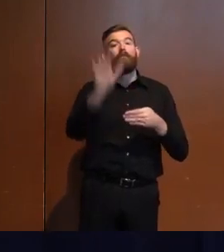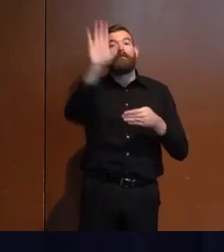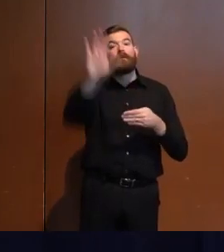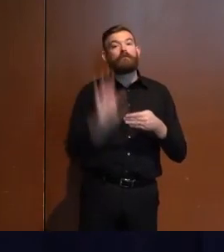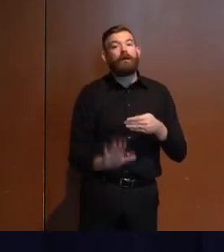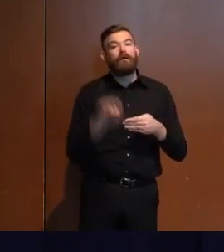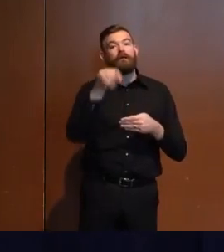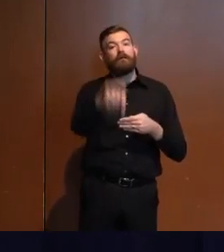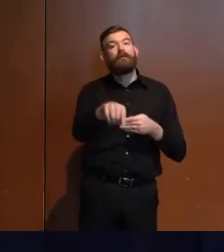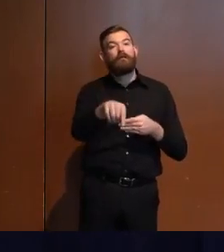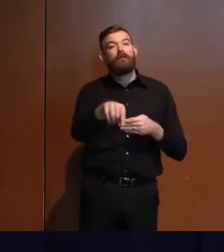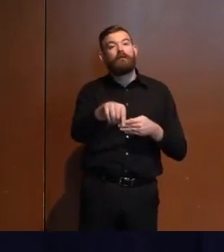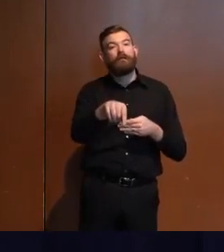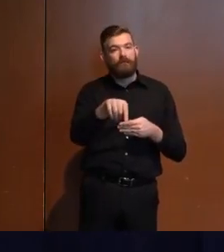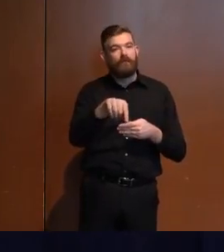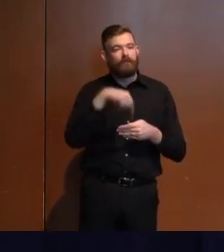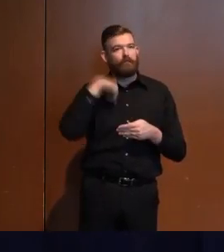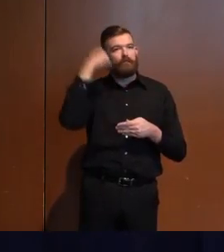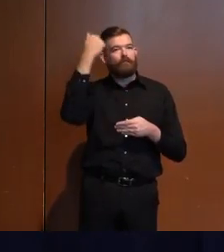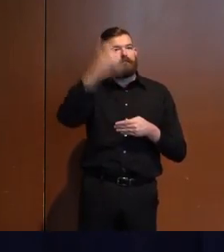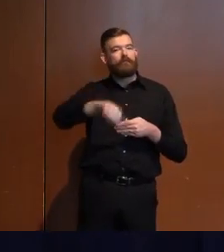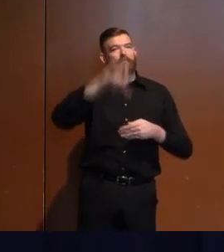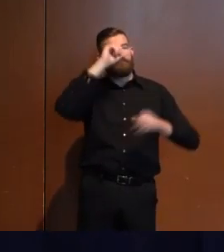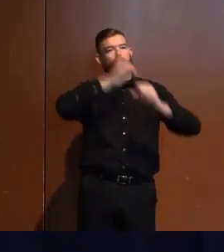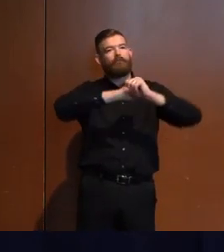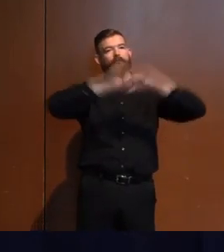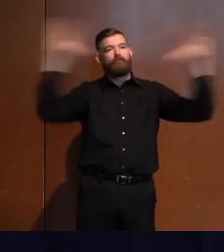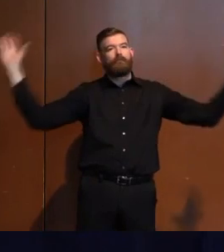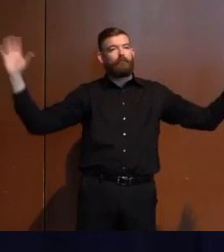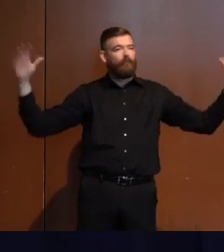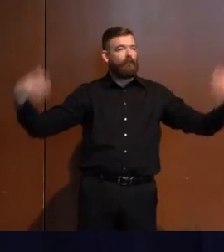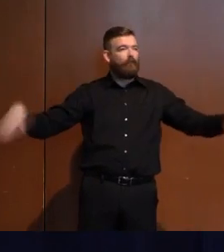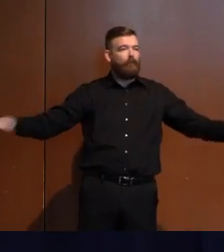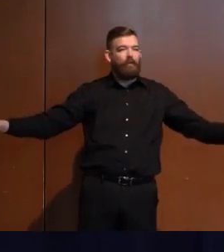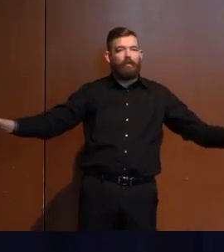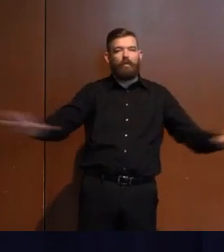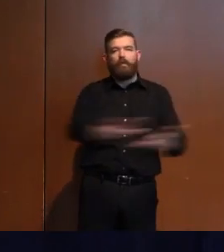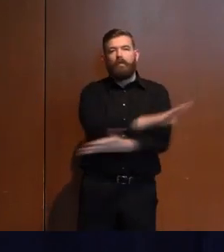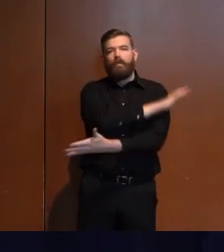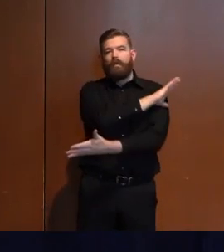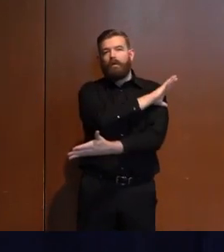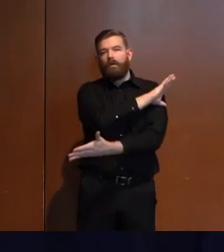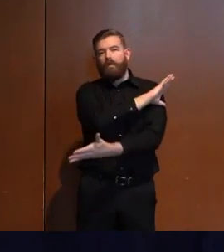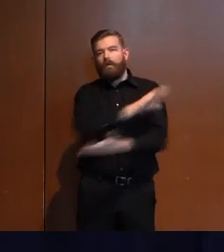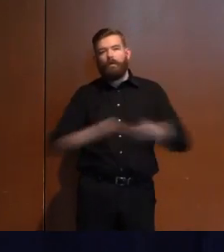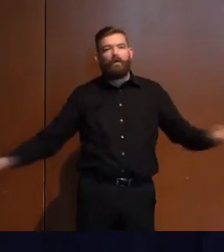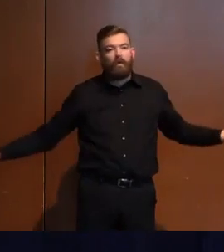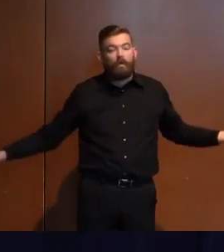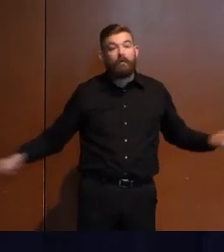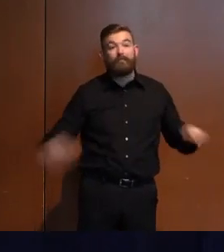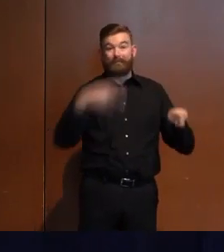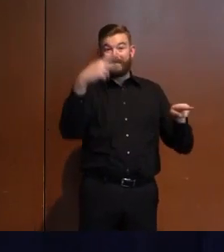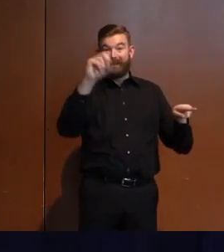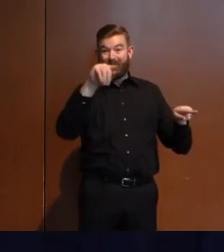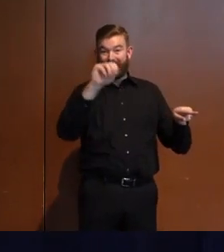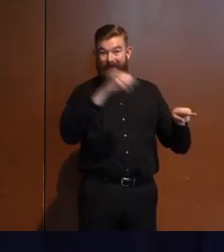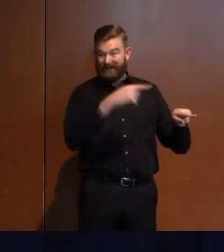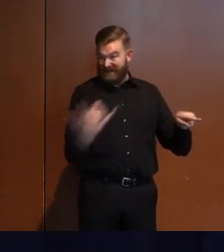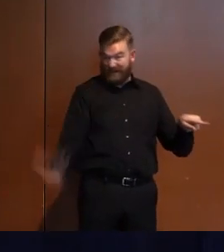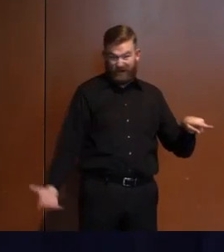can remember that in your head, that Pete and his engineers were on the ground that morning, and Pete, as the lead, demanded